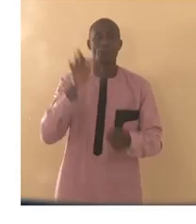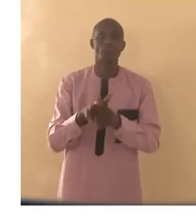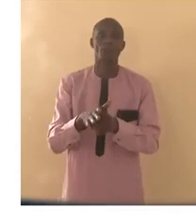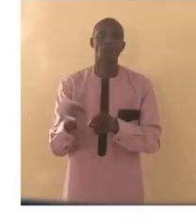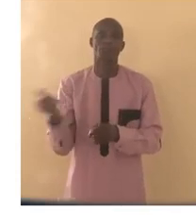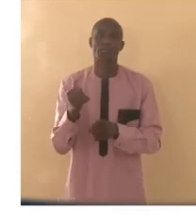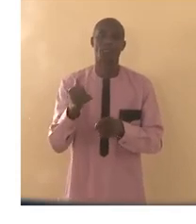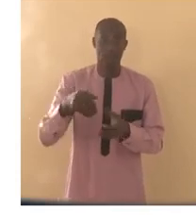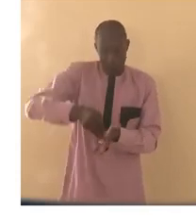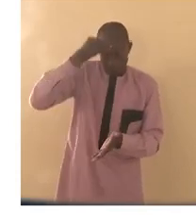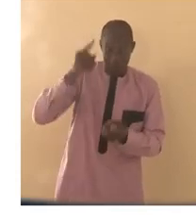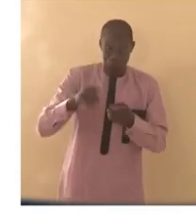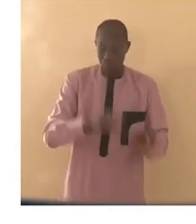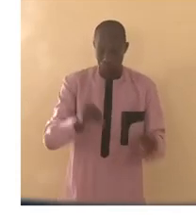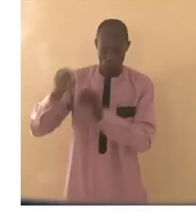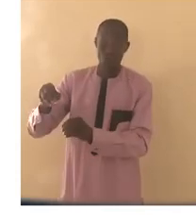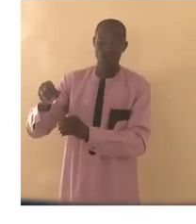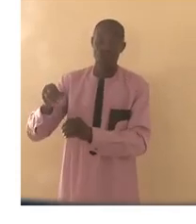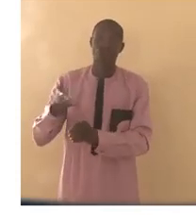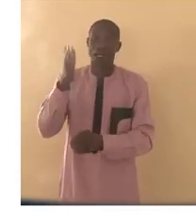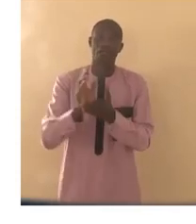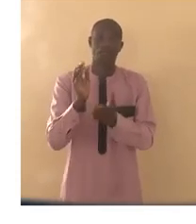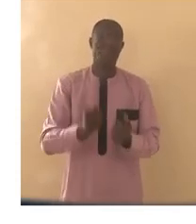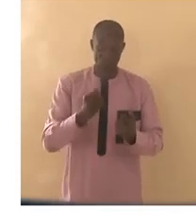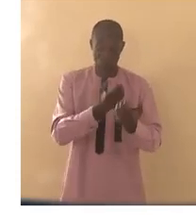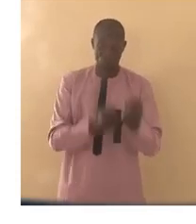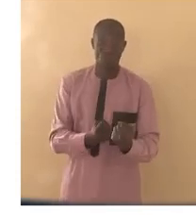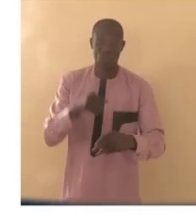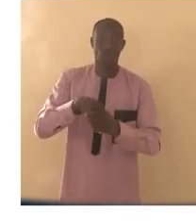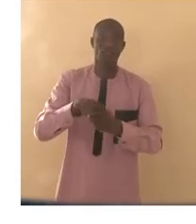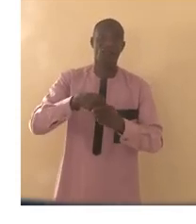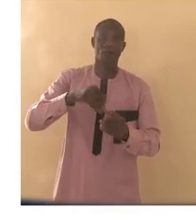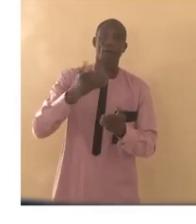learn to put their trust in the word. They kept vigil